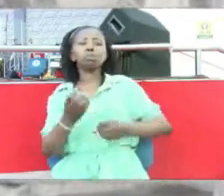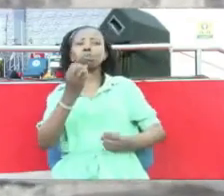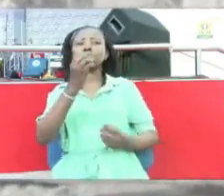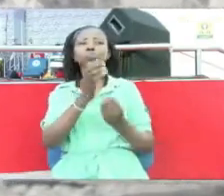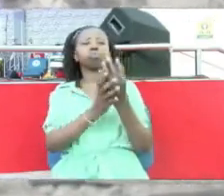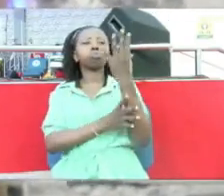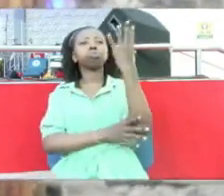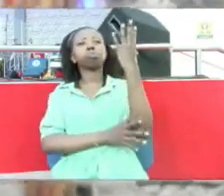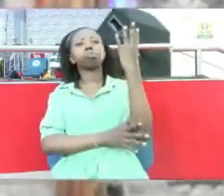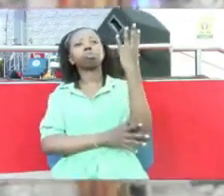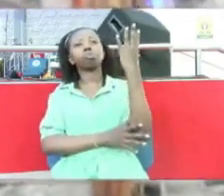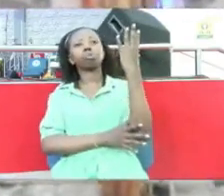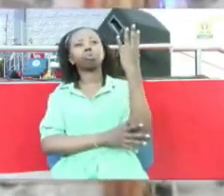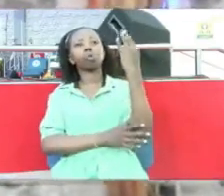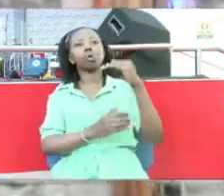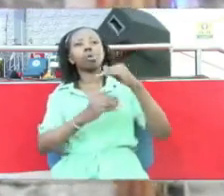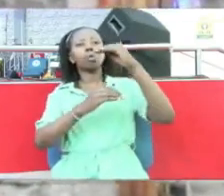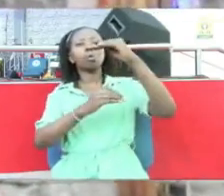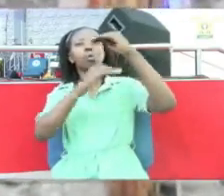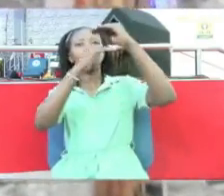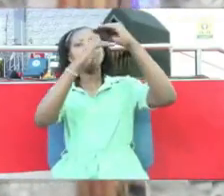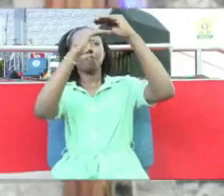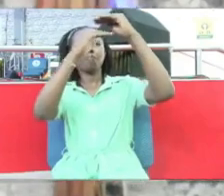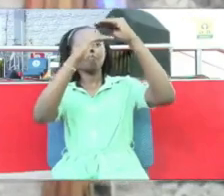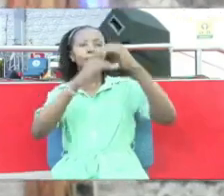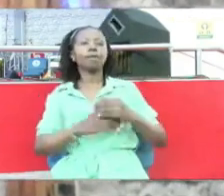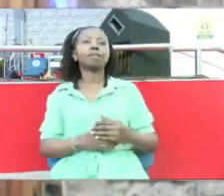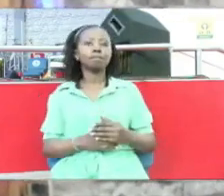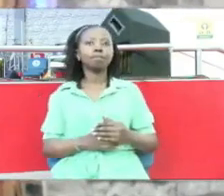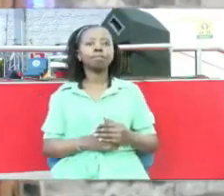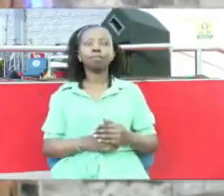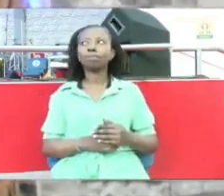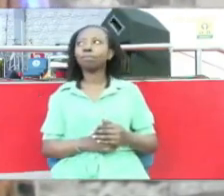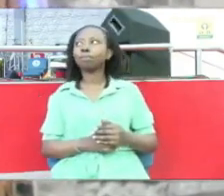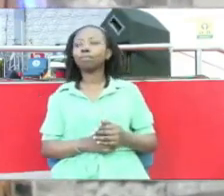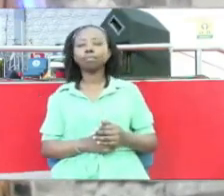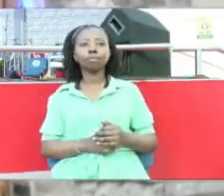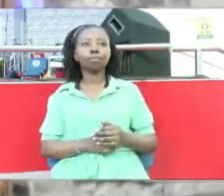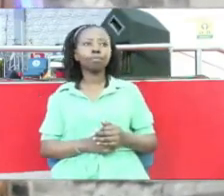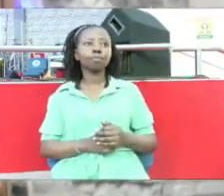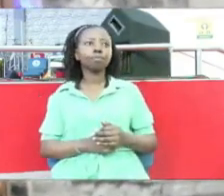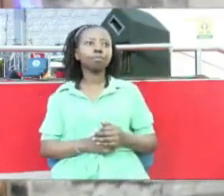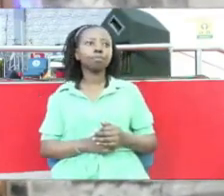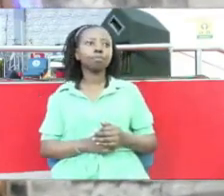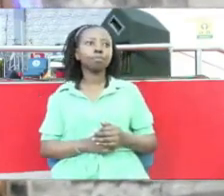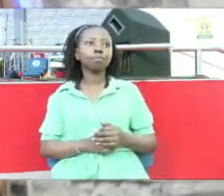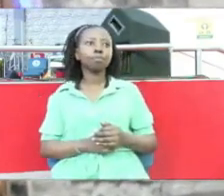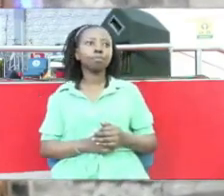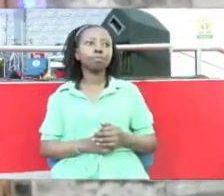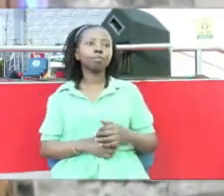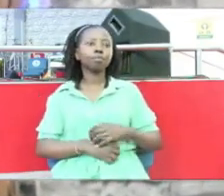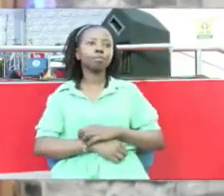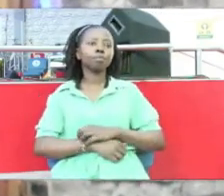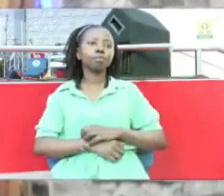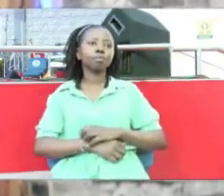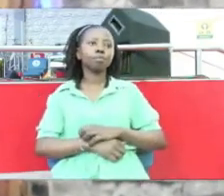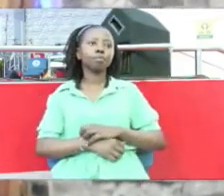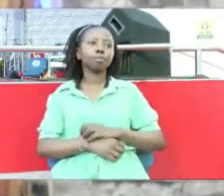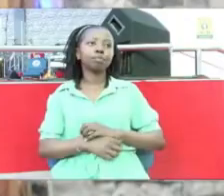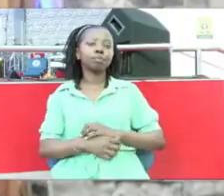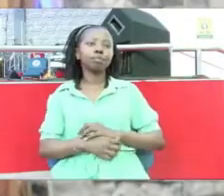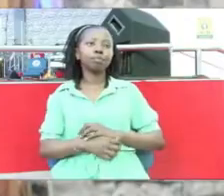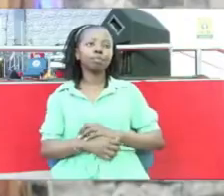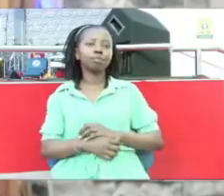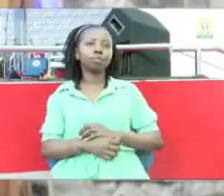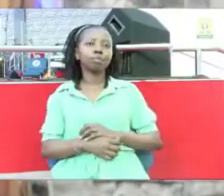unafanya, lakini kama utaweza kudumu kwenye mahala pa Bwana, ataweza kukufunulia siri za hata vile unaweza boresha